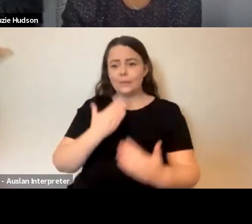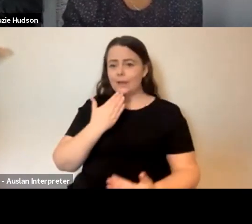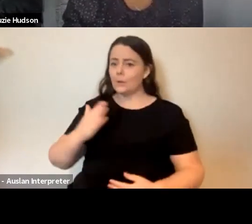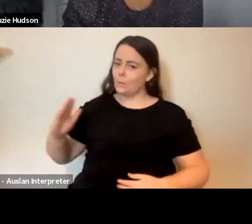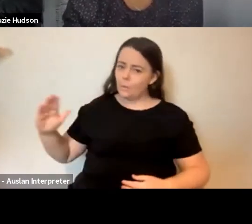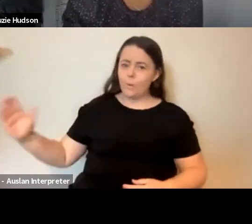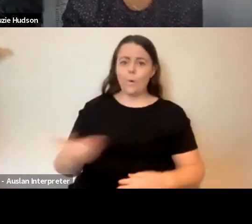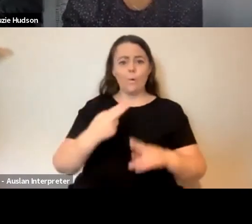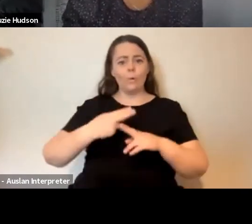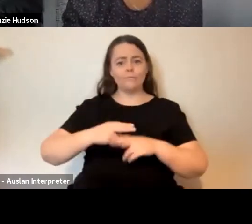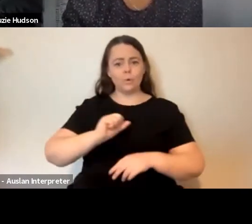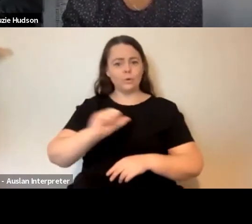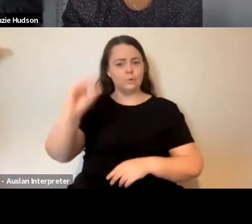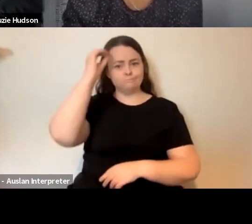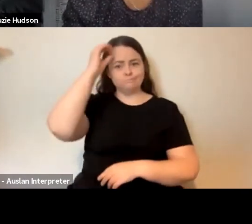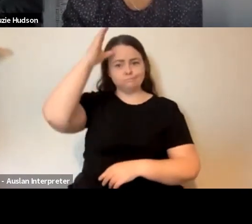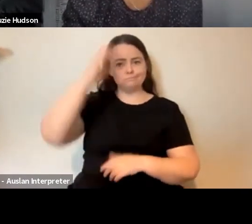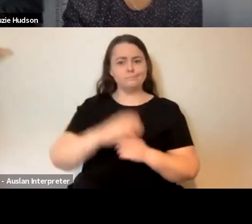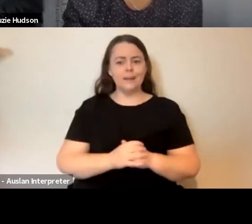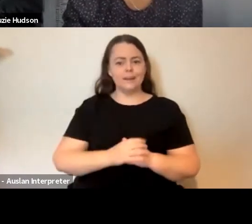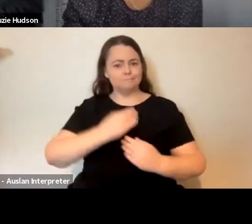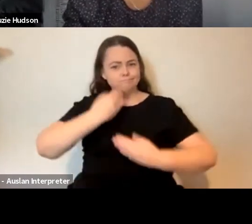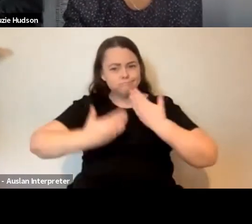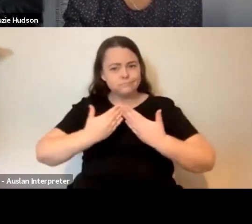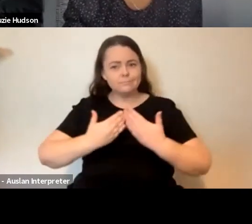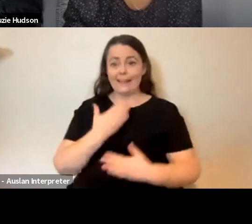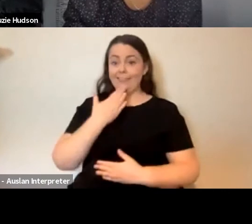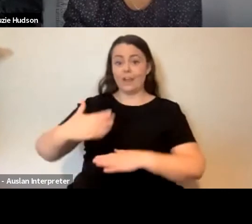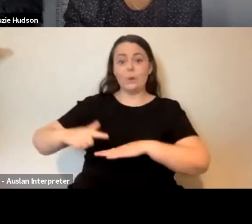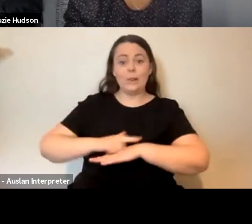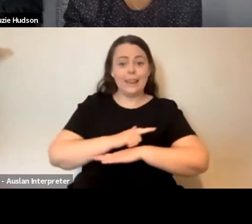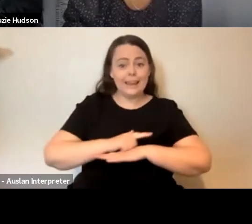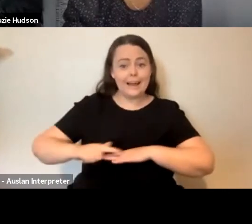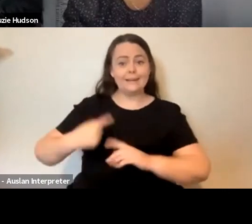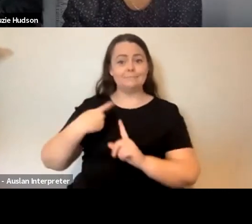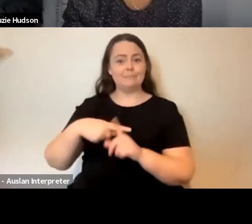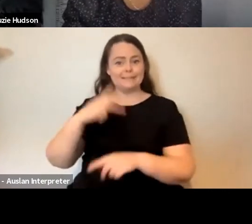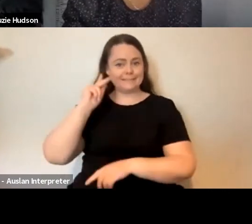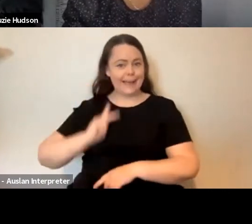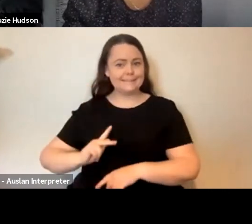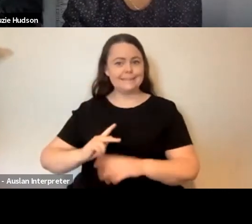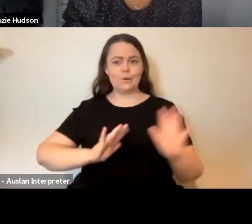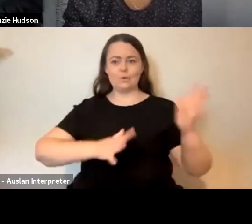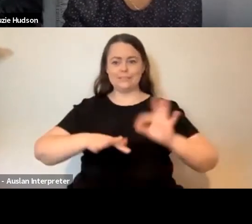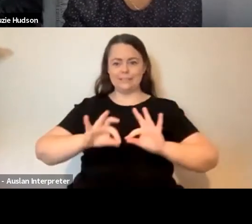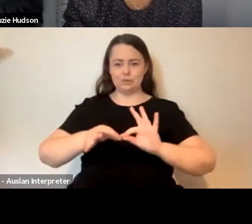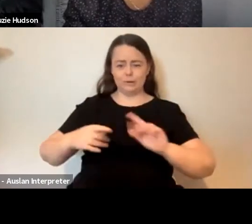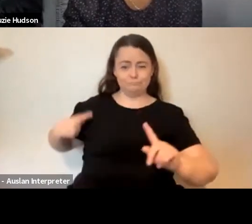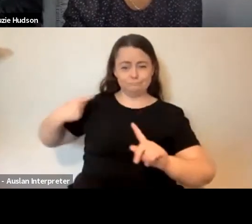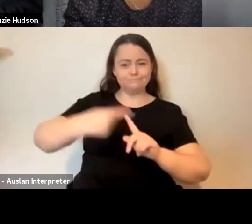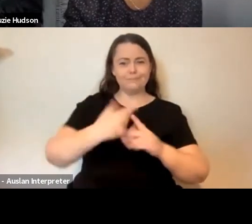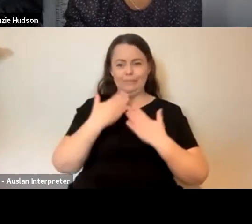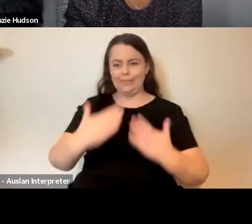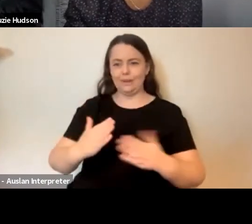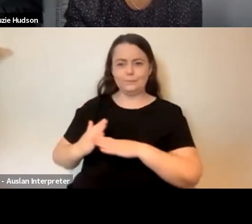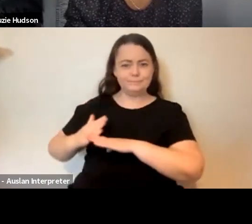want to just acknowledge Leah and Kate, who have been working very, very hard doing Auslan interpreting for us all. So